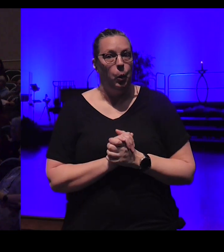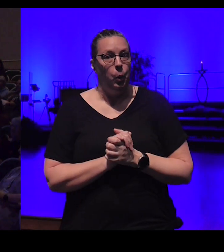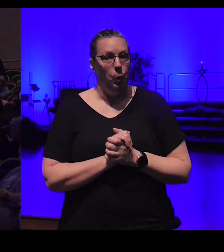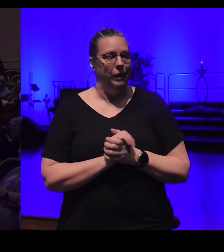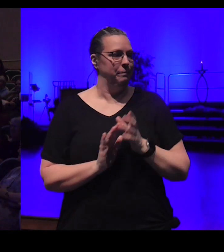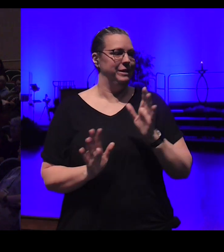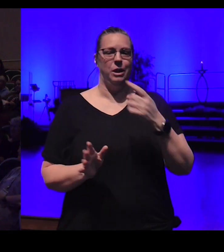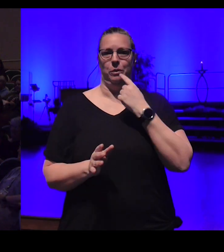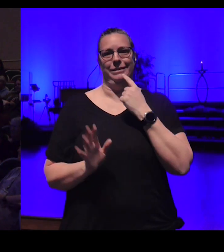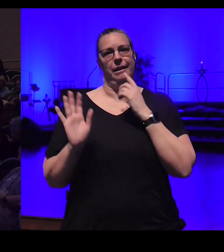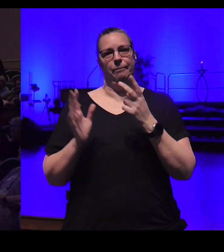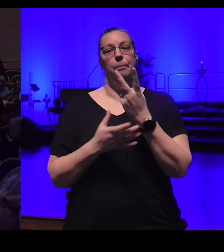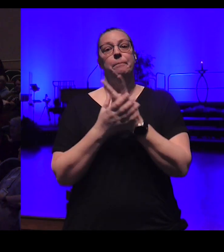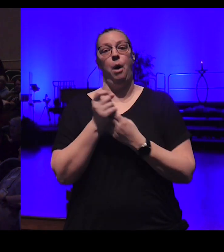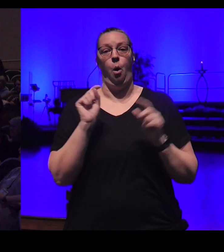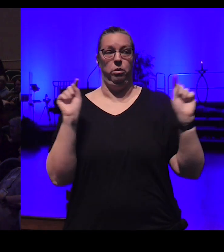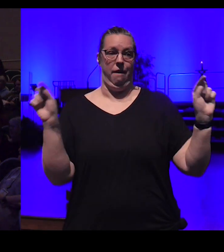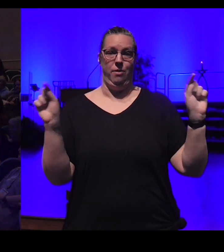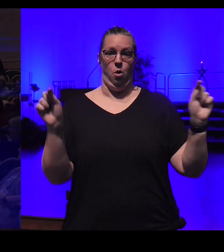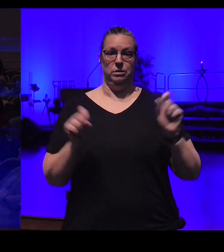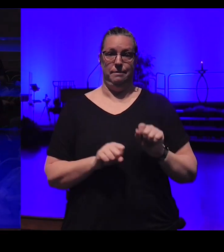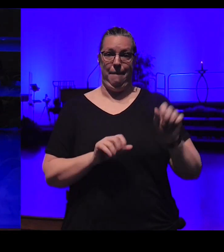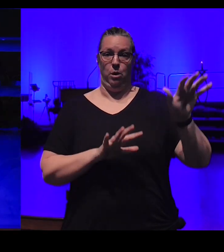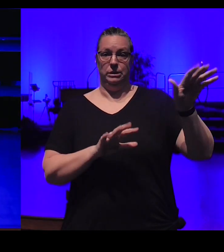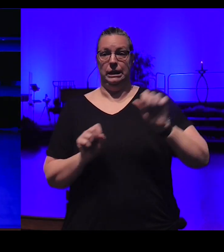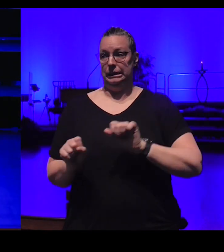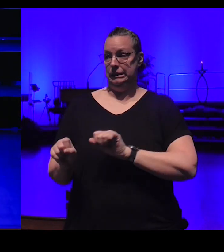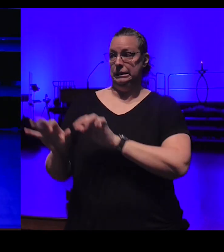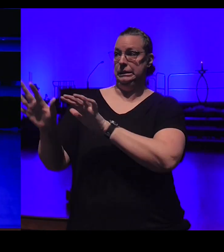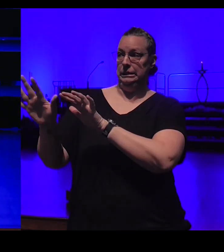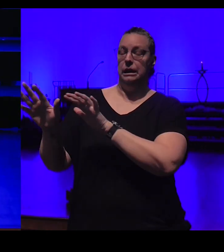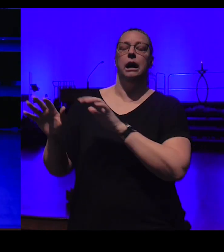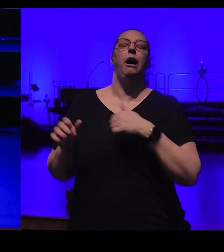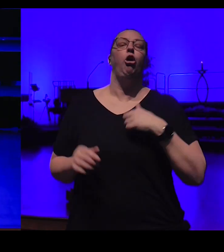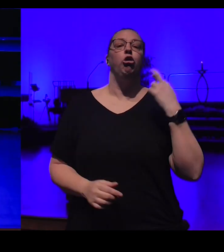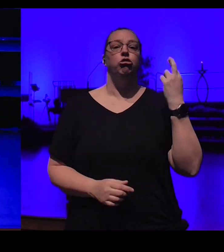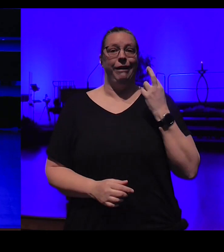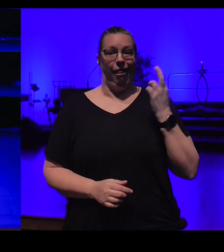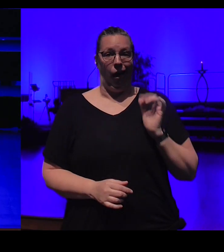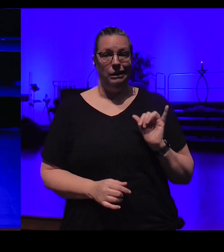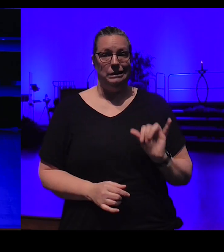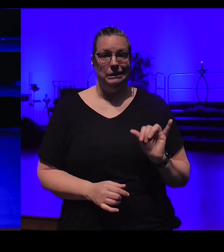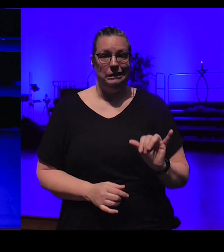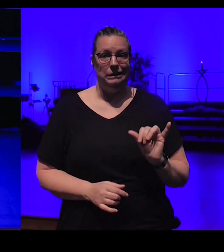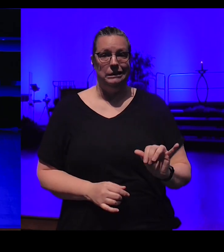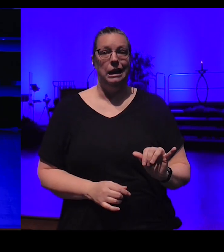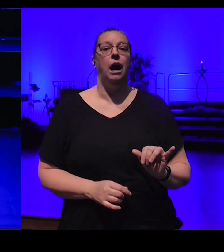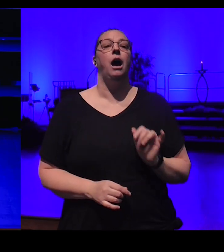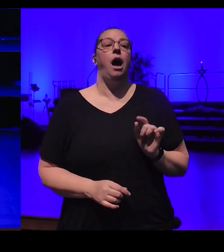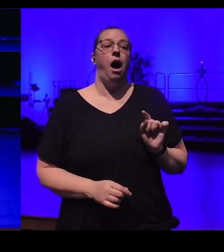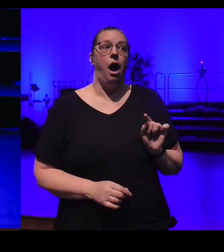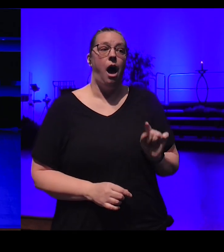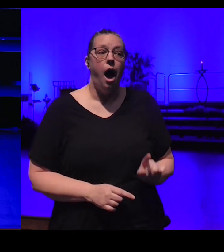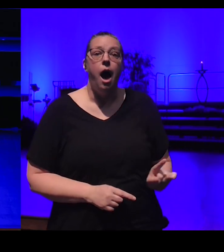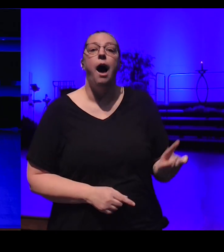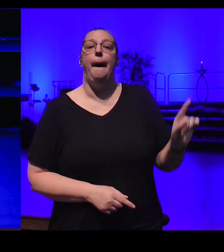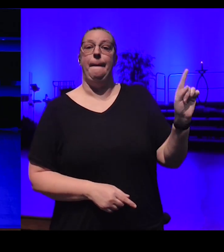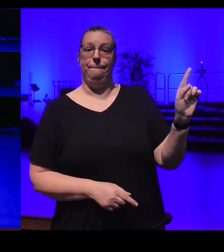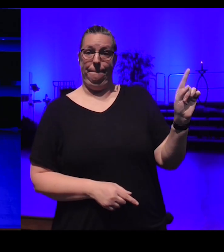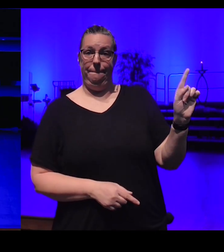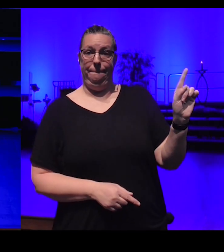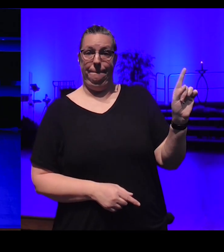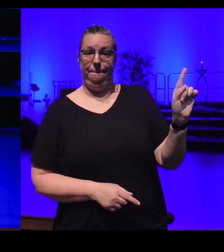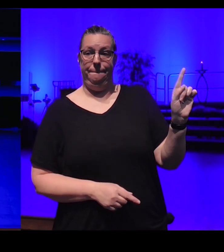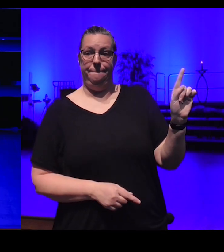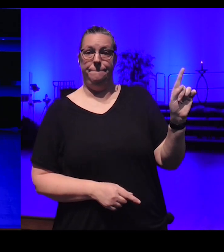I will say on both of those occasions, I did realize that the trek up the mountain afforded me